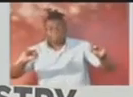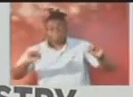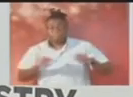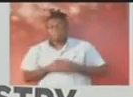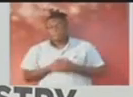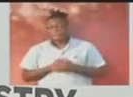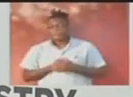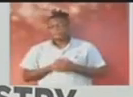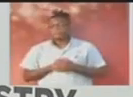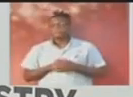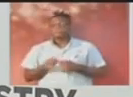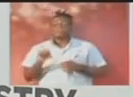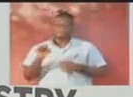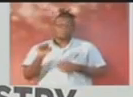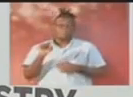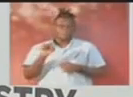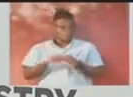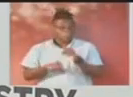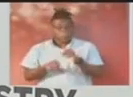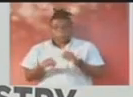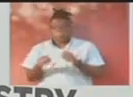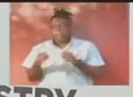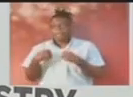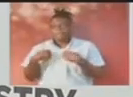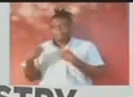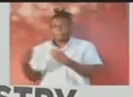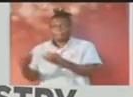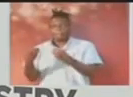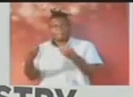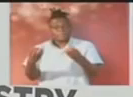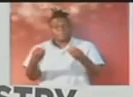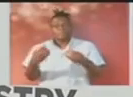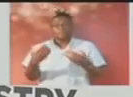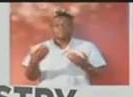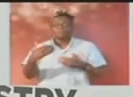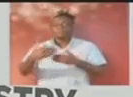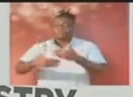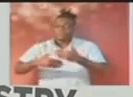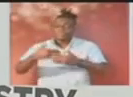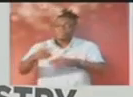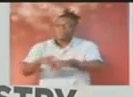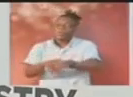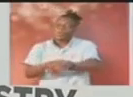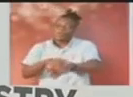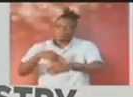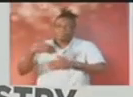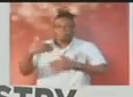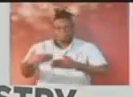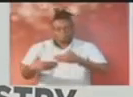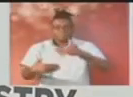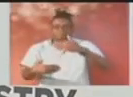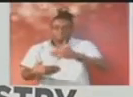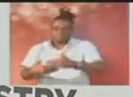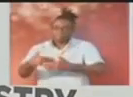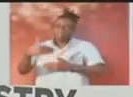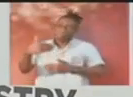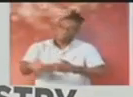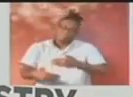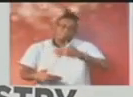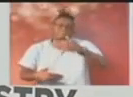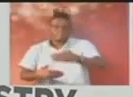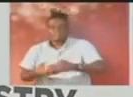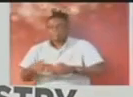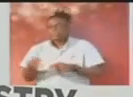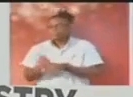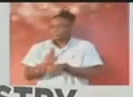that this is quite a rigorous process. It is one that has been used for all the vaccines that have